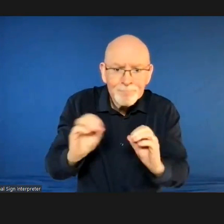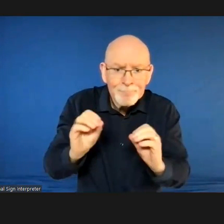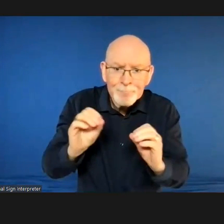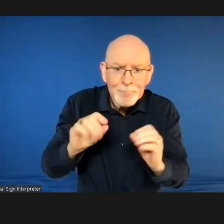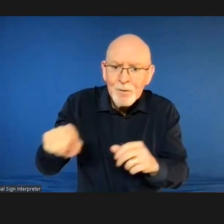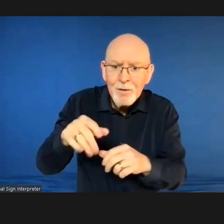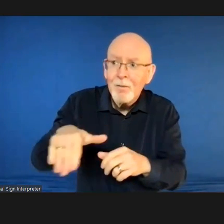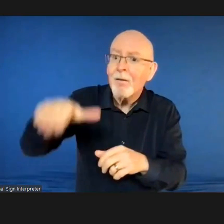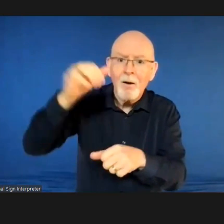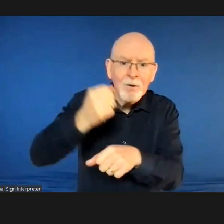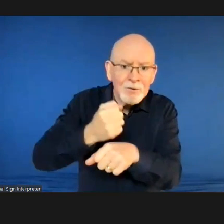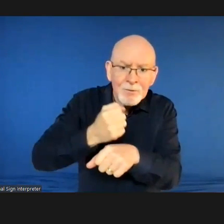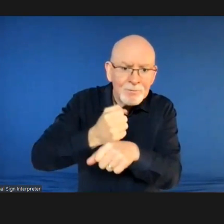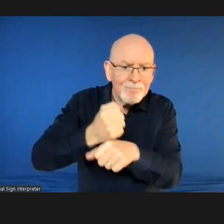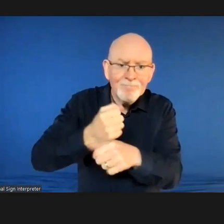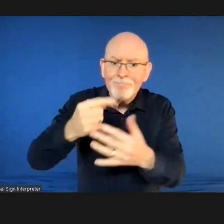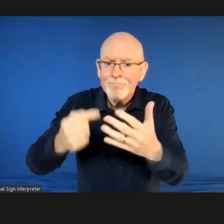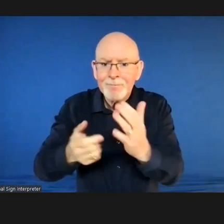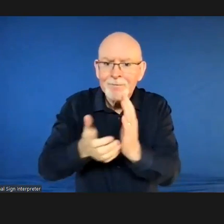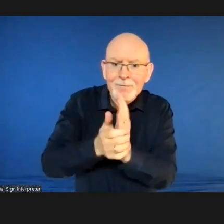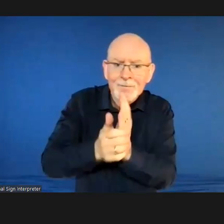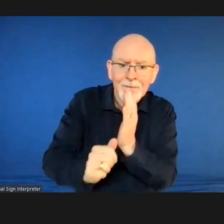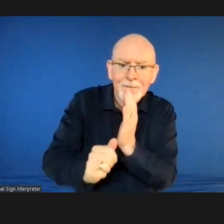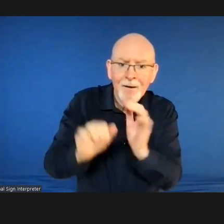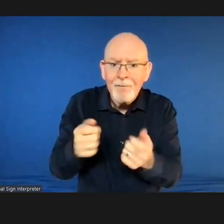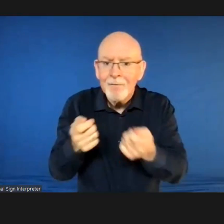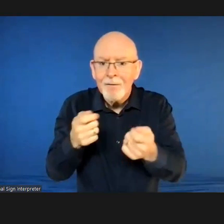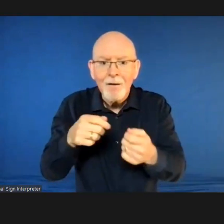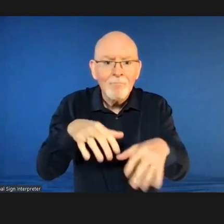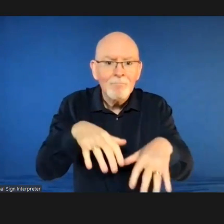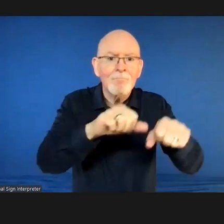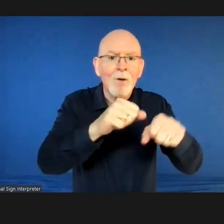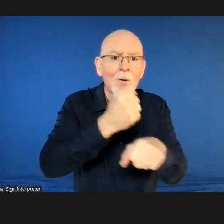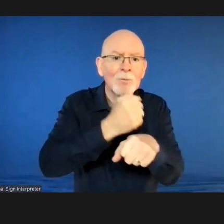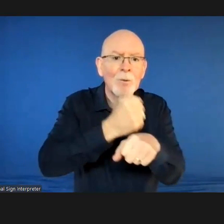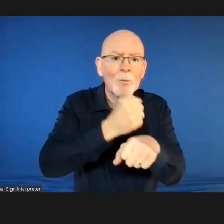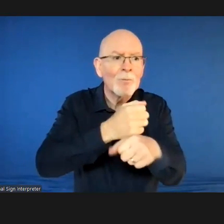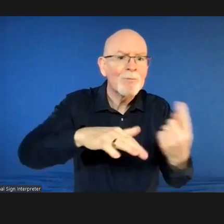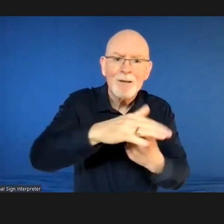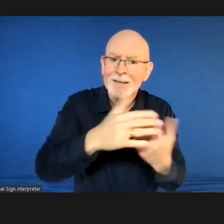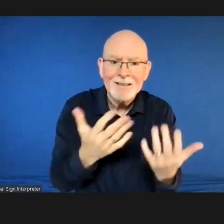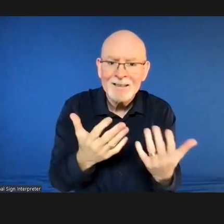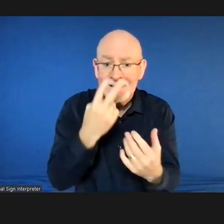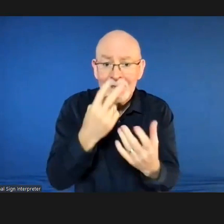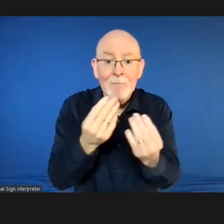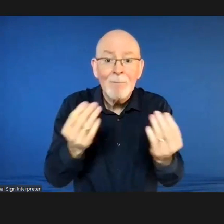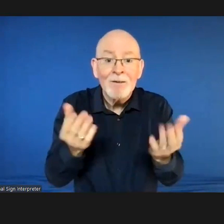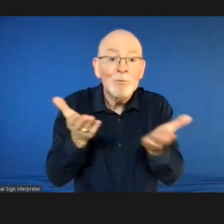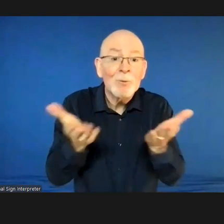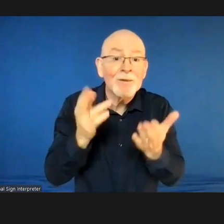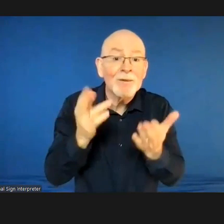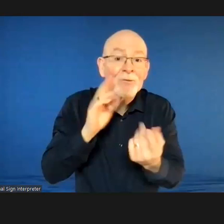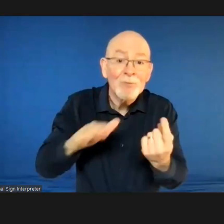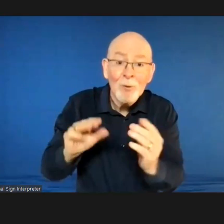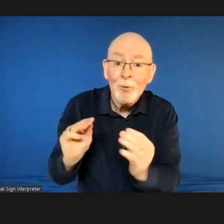health services. When we move to Uganda and Tanzania, the picture is very different. Many deaf children from Uganda and Tanzania come to